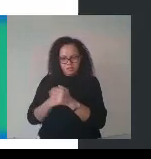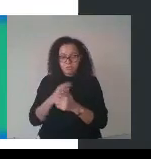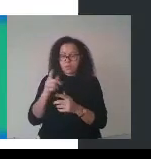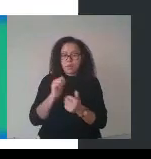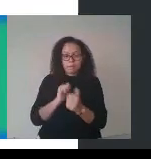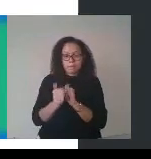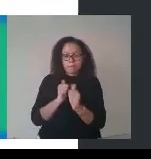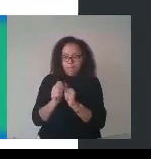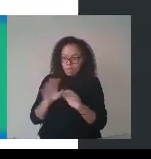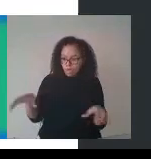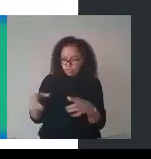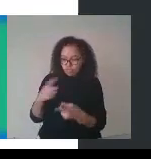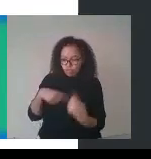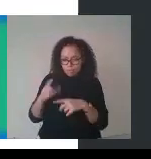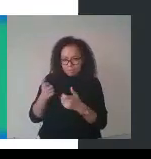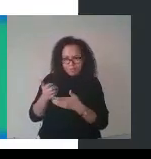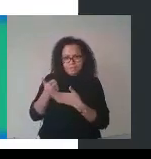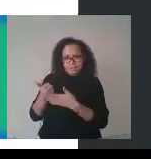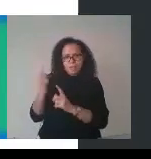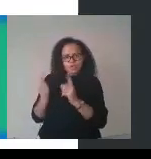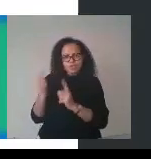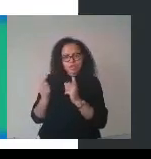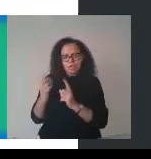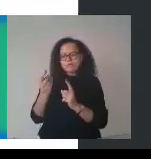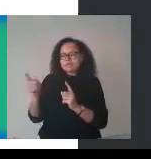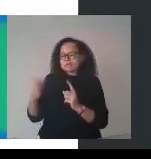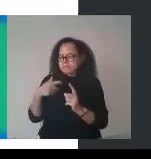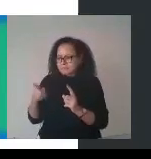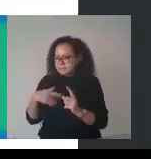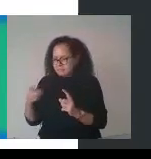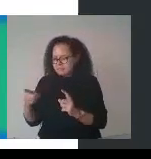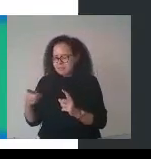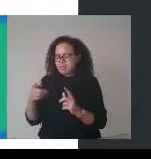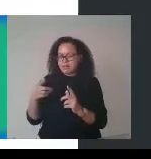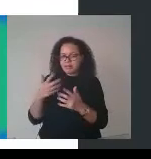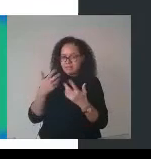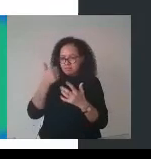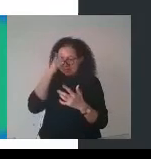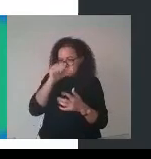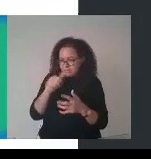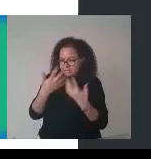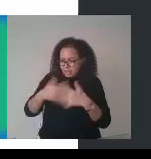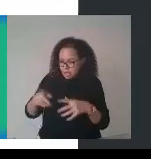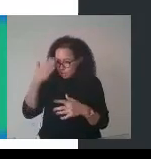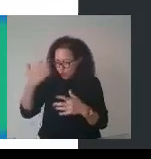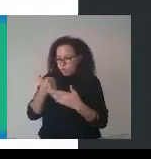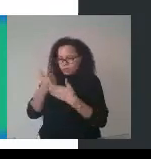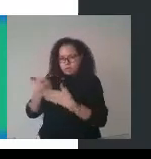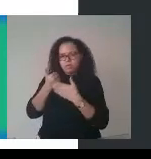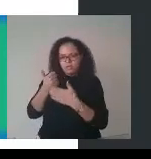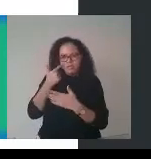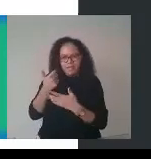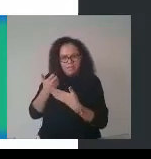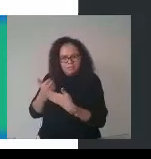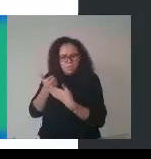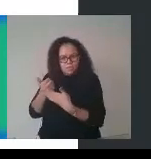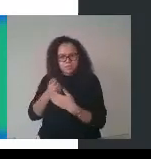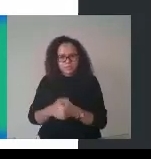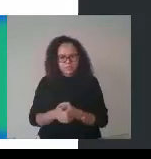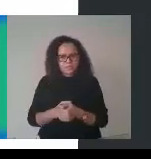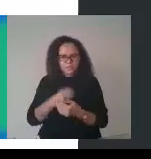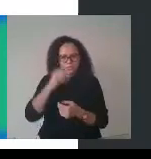peer support for people who don't feel most comfortable or most tech savvy using technology. Next. And what it means for